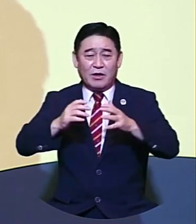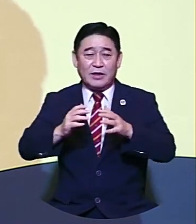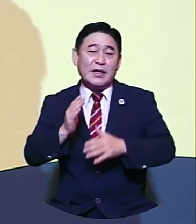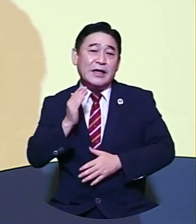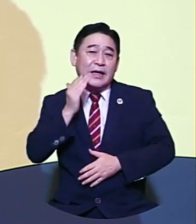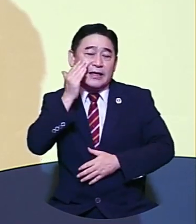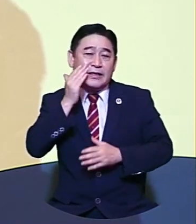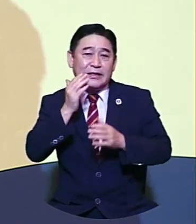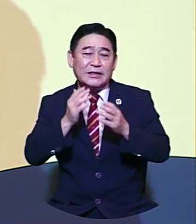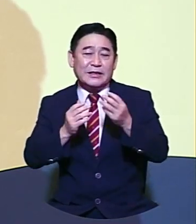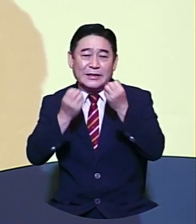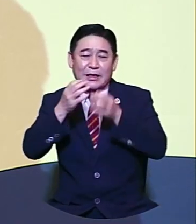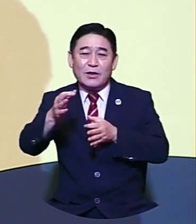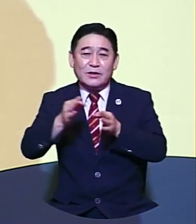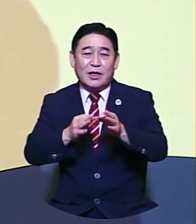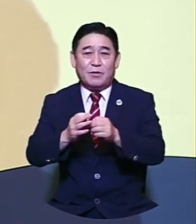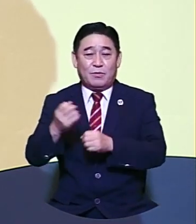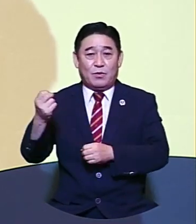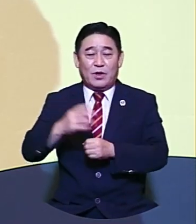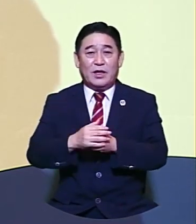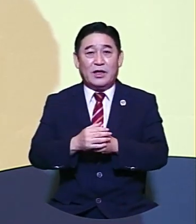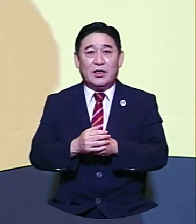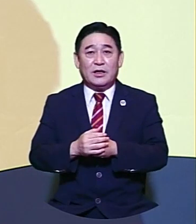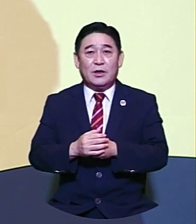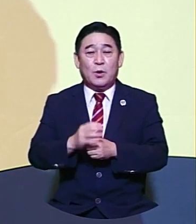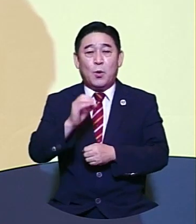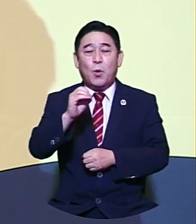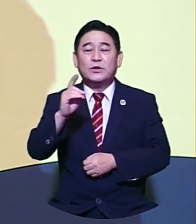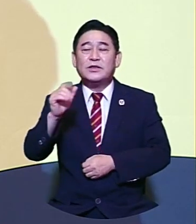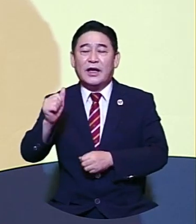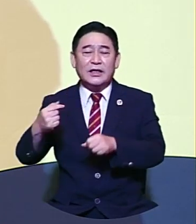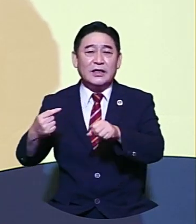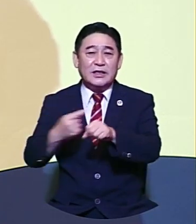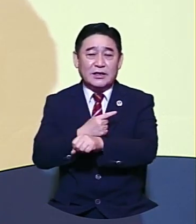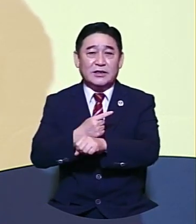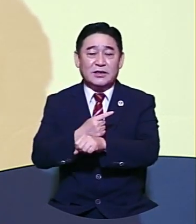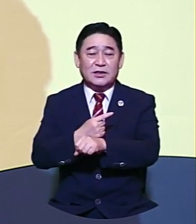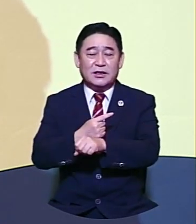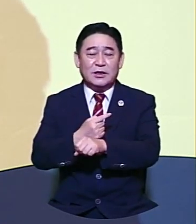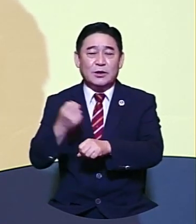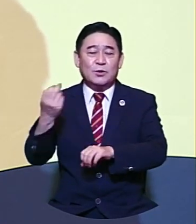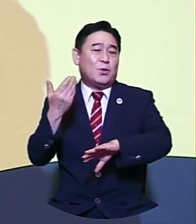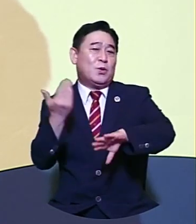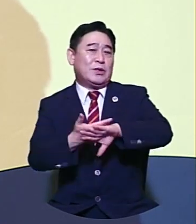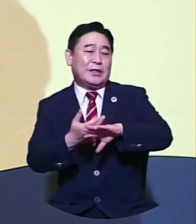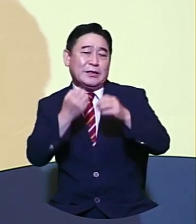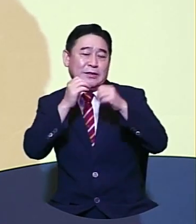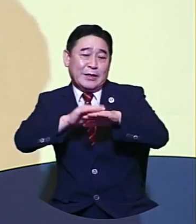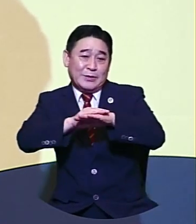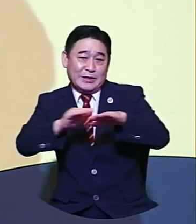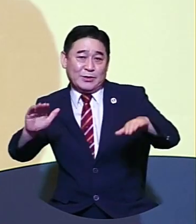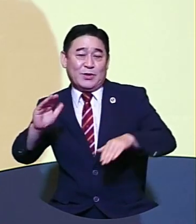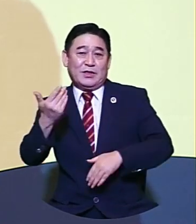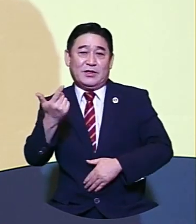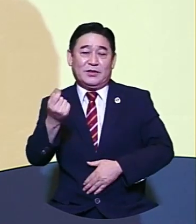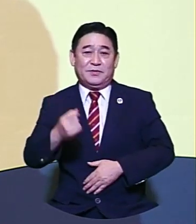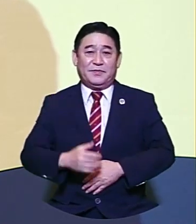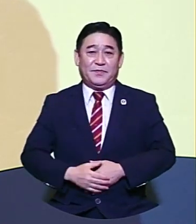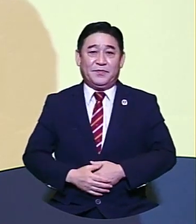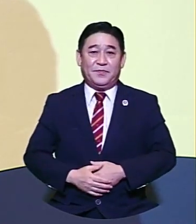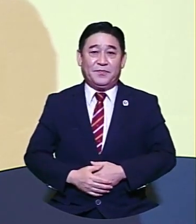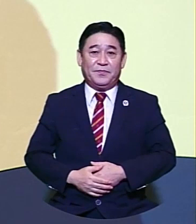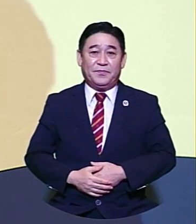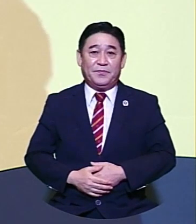that Korea's Green New Deal ODA and Digital New Deal ODA will serve as a